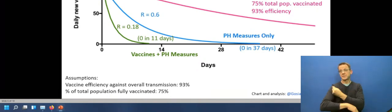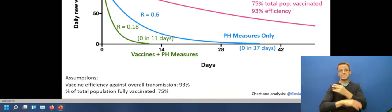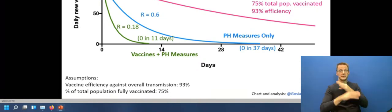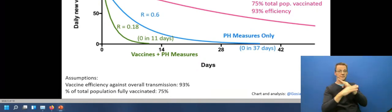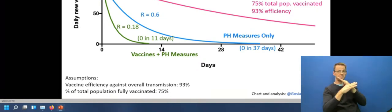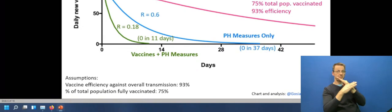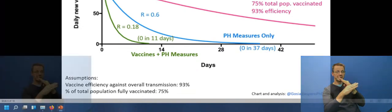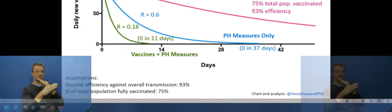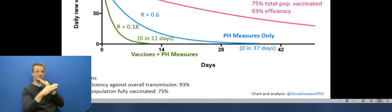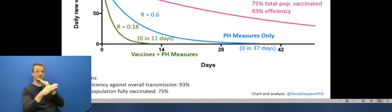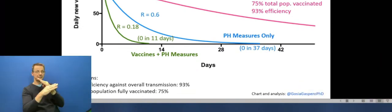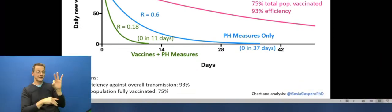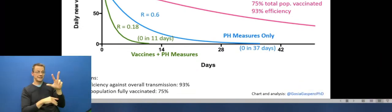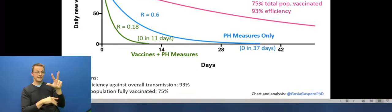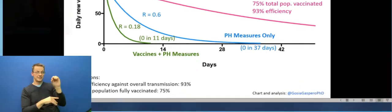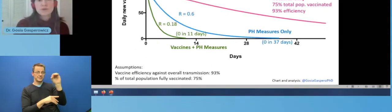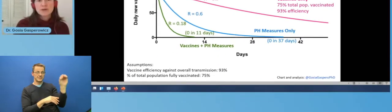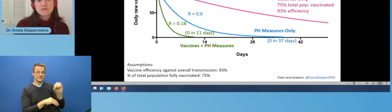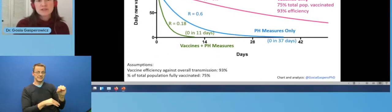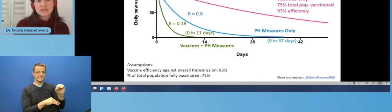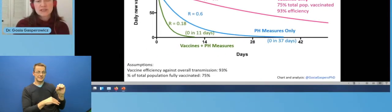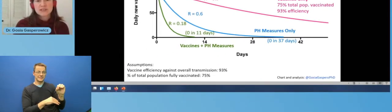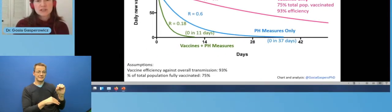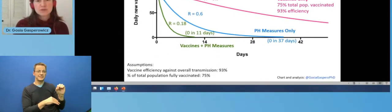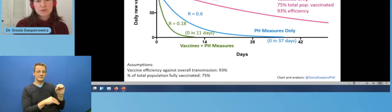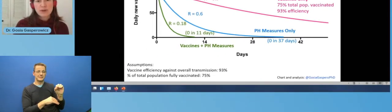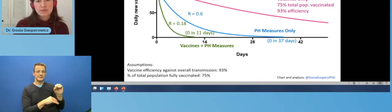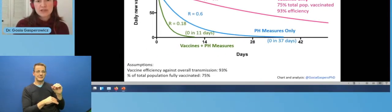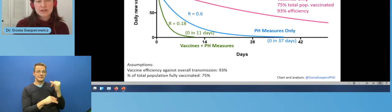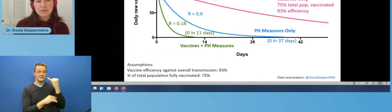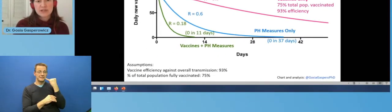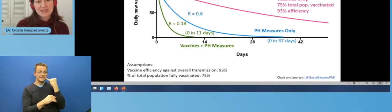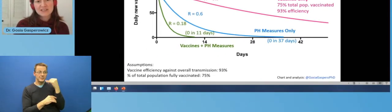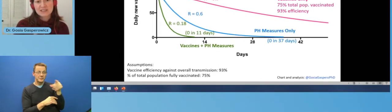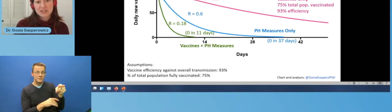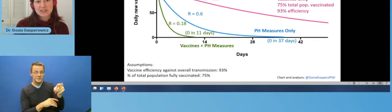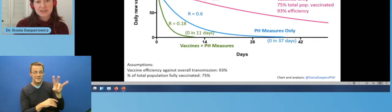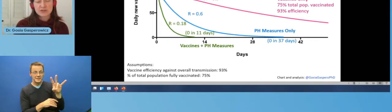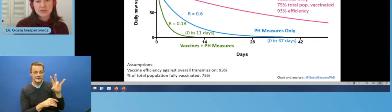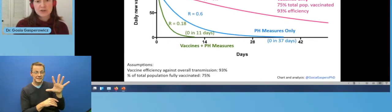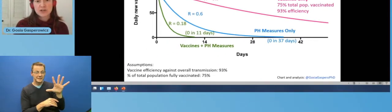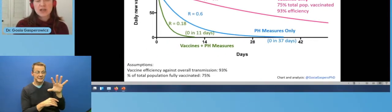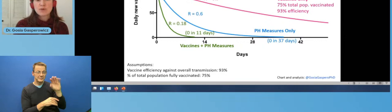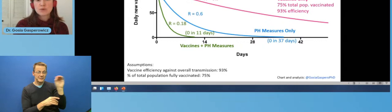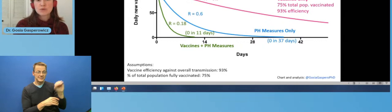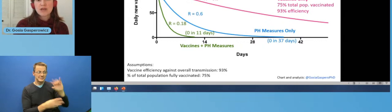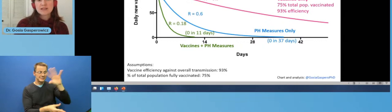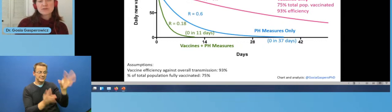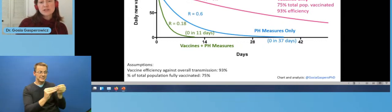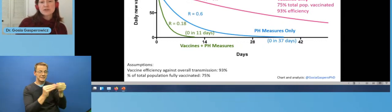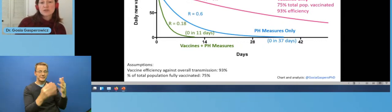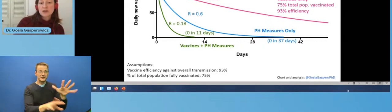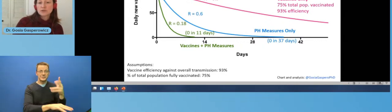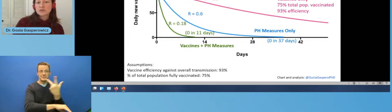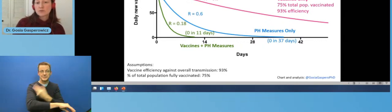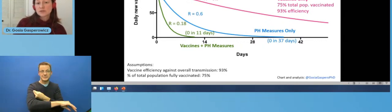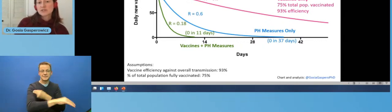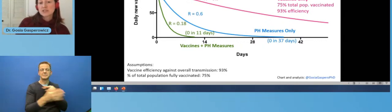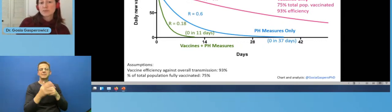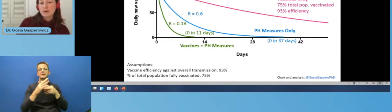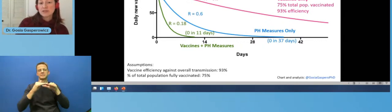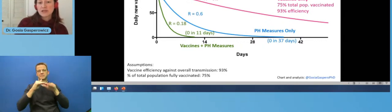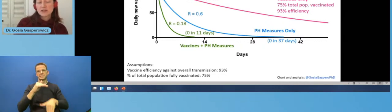vaccinated. But what we had without vaccines, just with public health, and that's just a theory, but what we had really without,